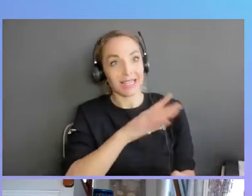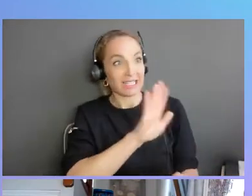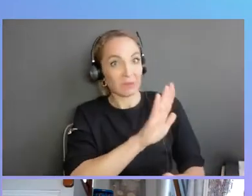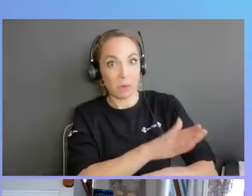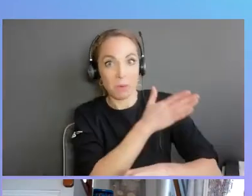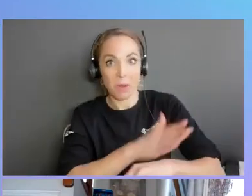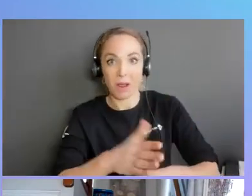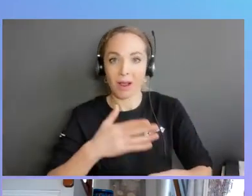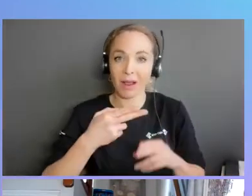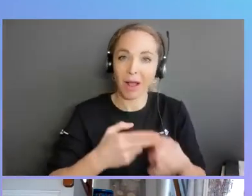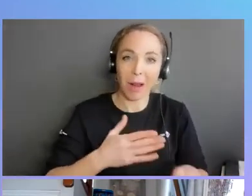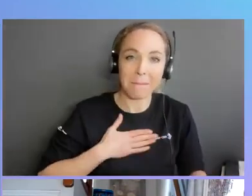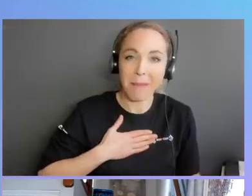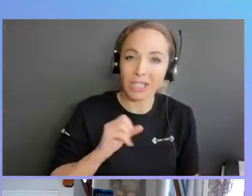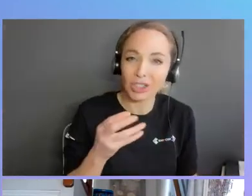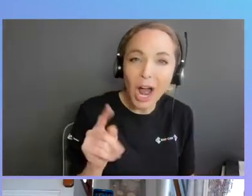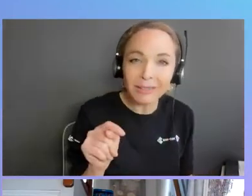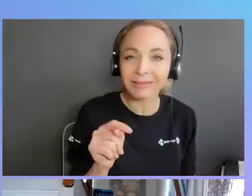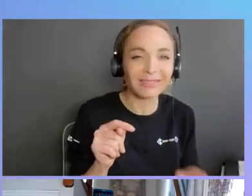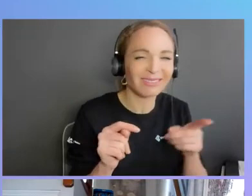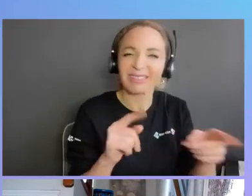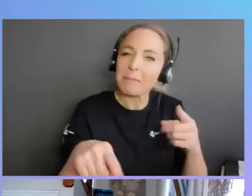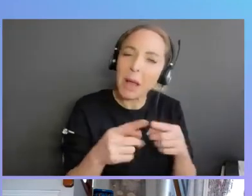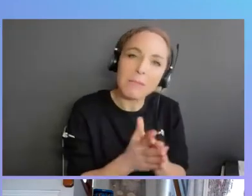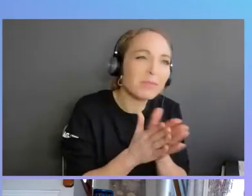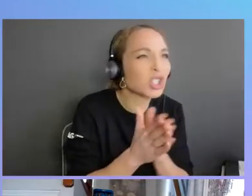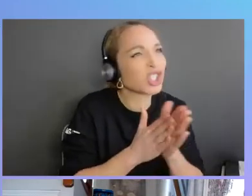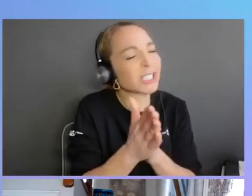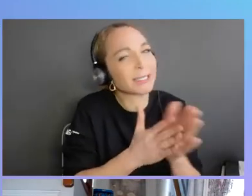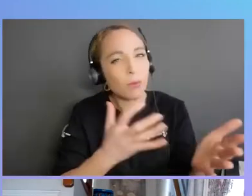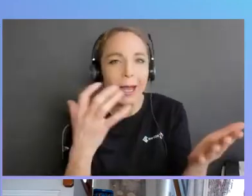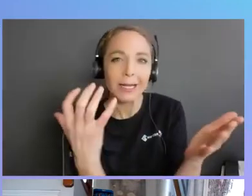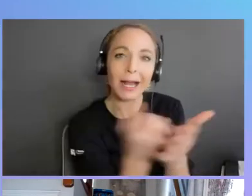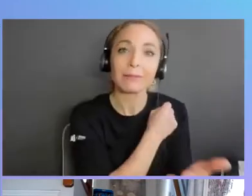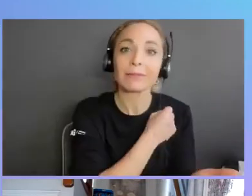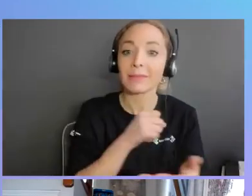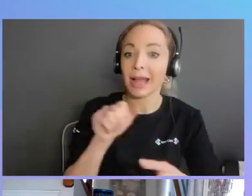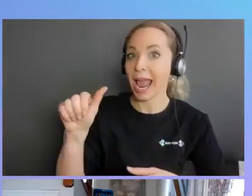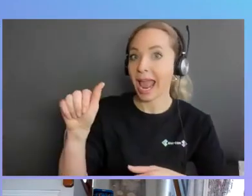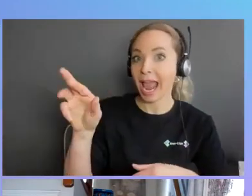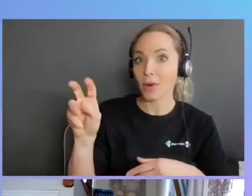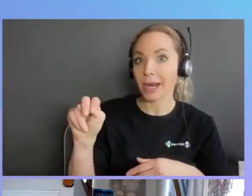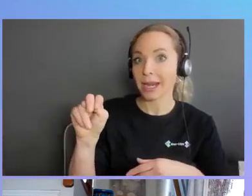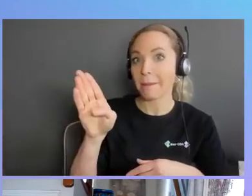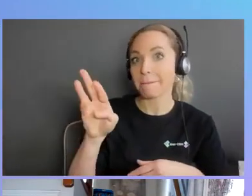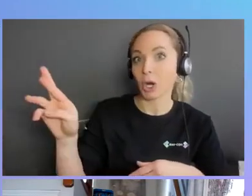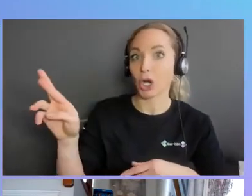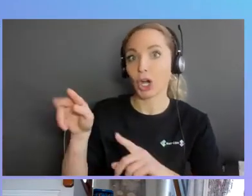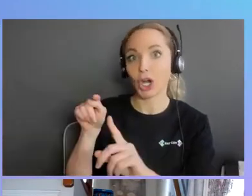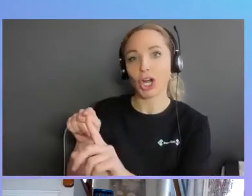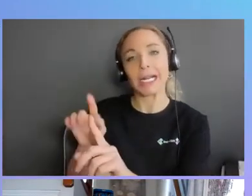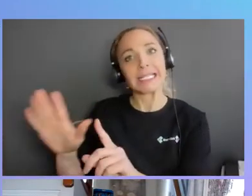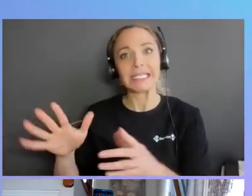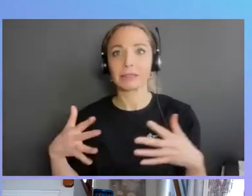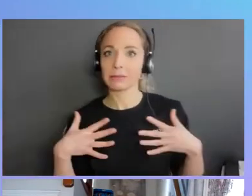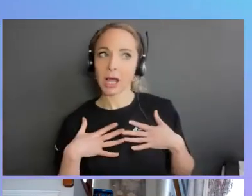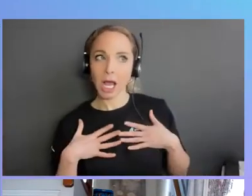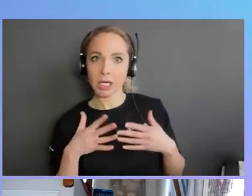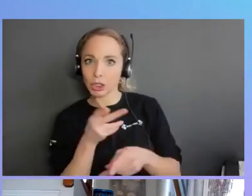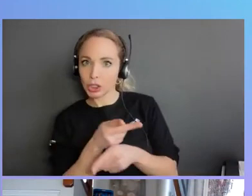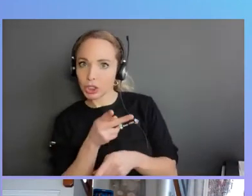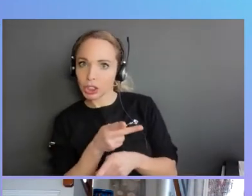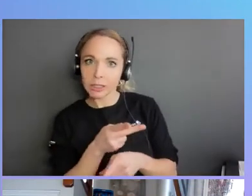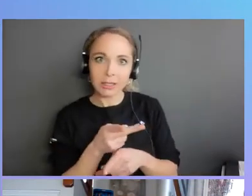it. Aaron Burr's family was very rich. He has a legacy to protect, right? So his song is Wait for It, being cautious. He doesn't want to lose what